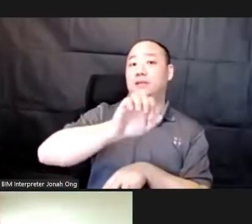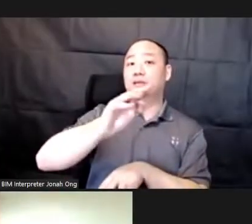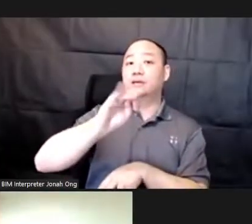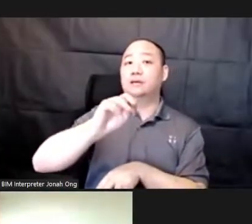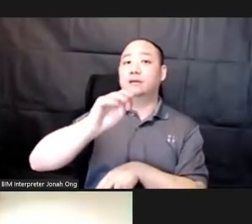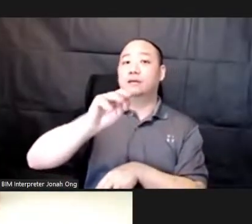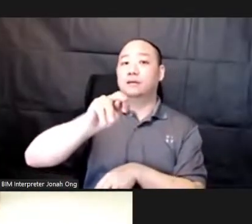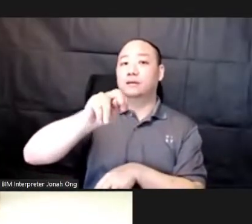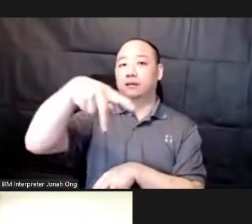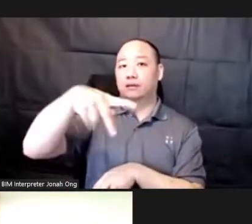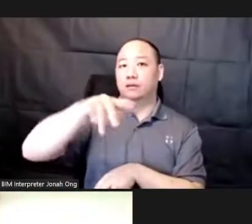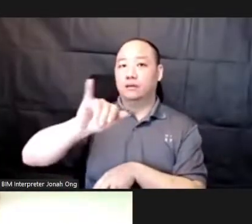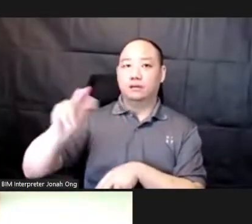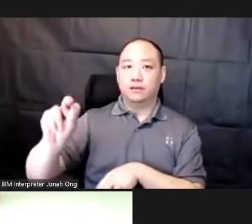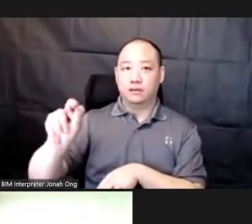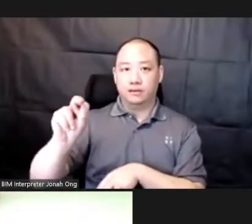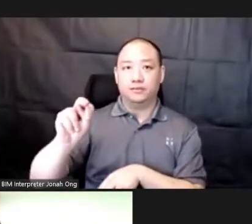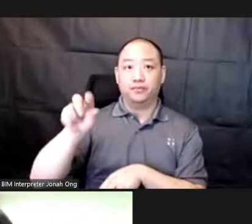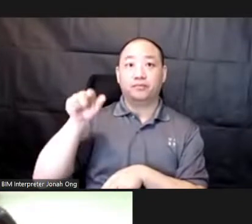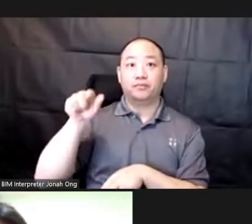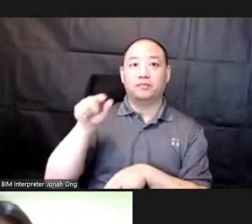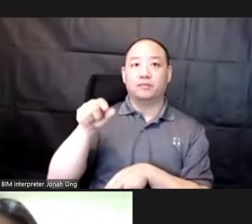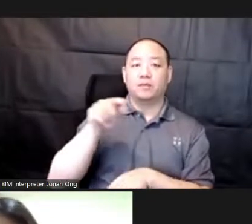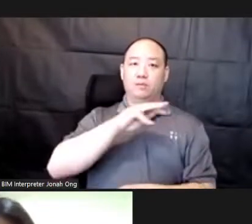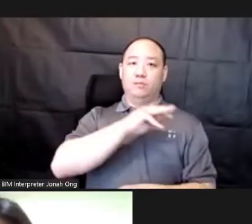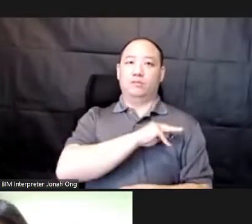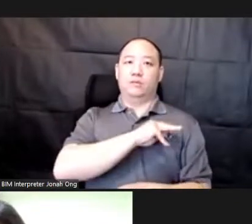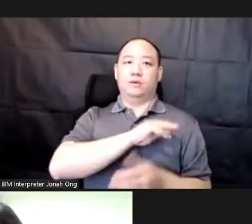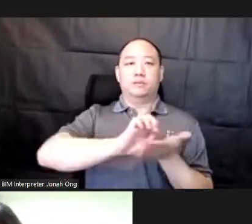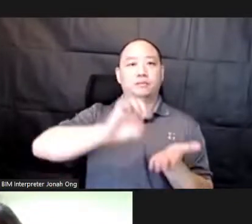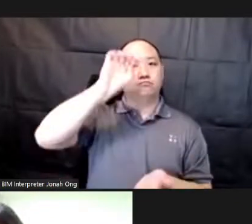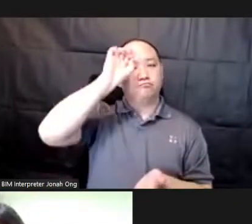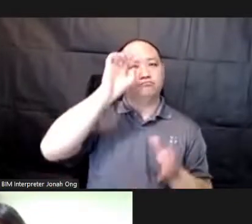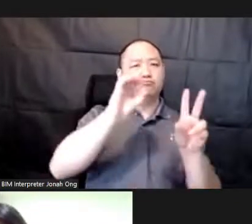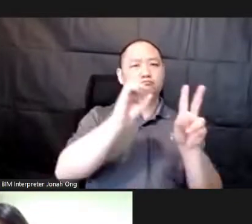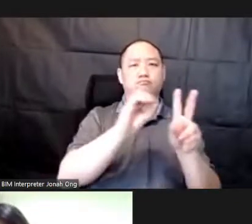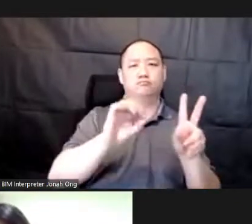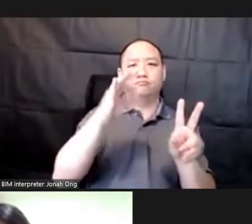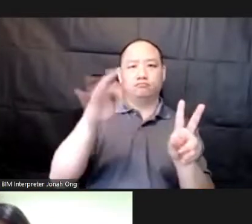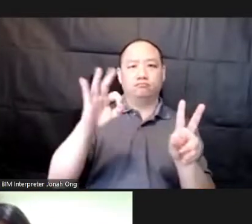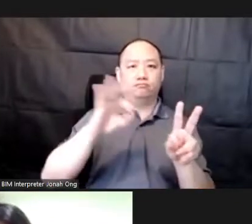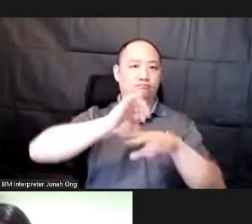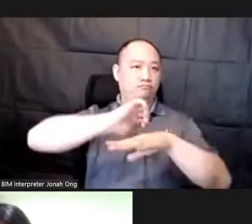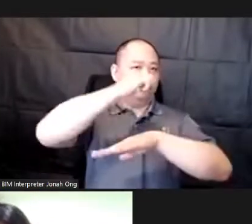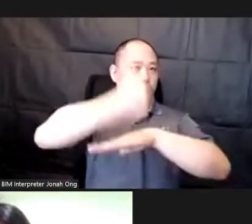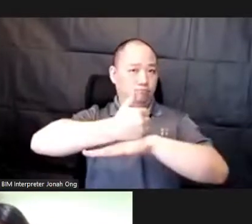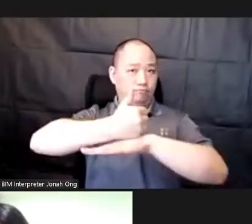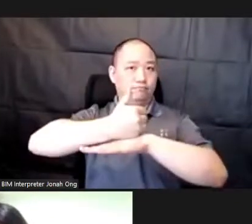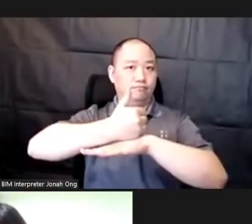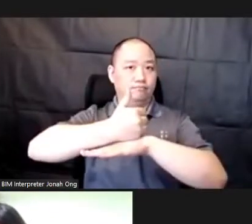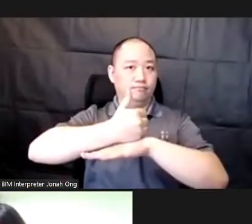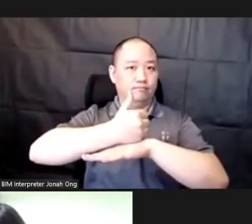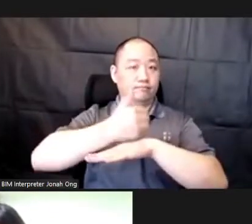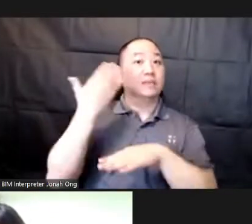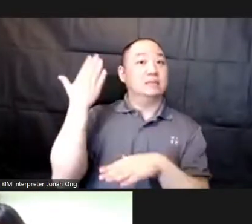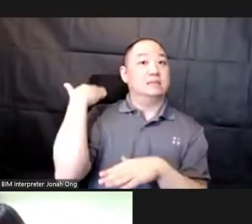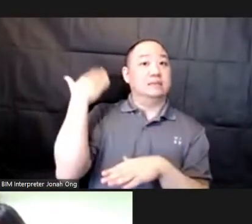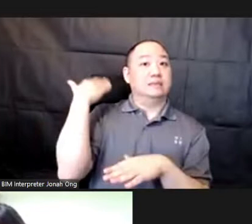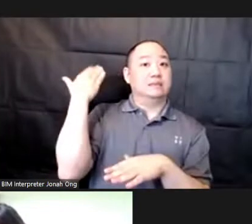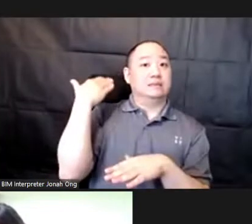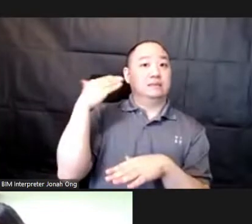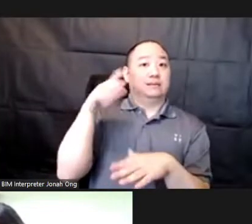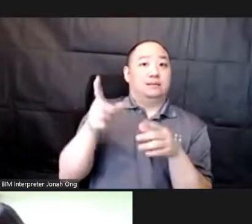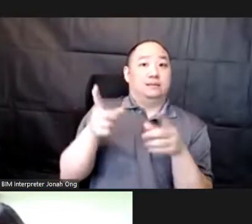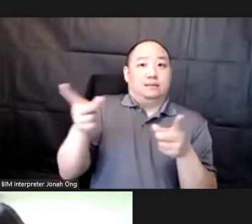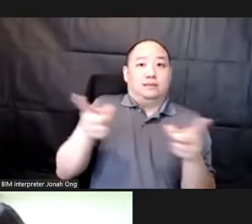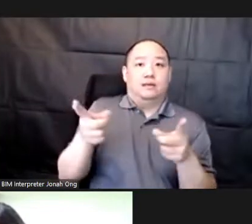Review Committee formed by the Ministry of Education in 2019. She formerly served as the Director of Education and